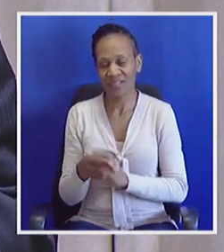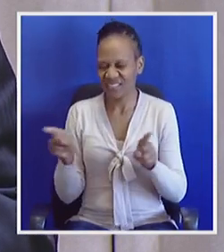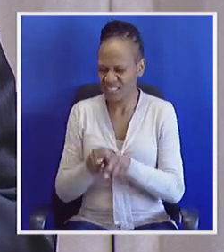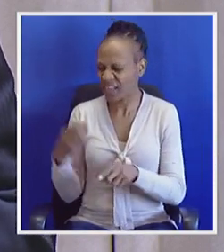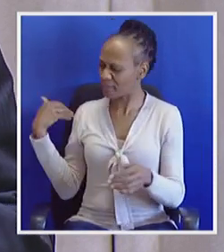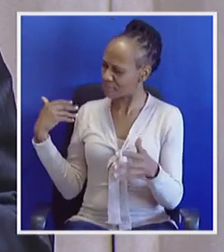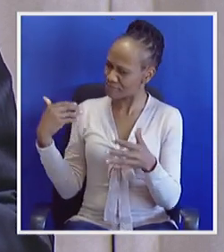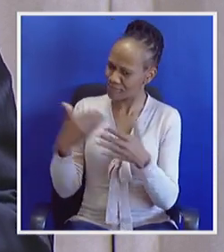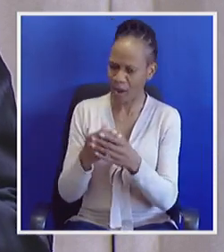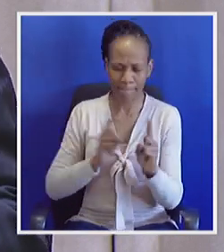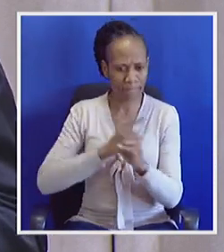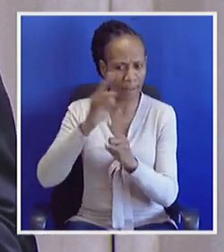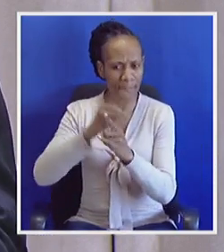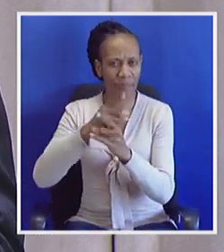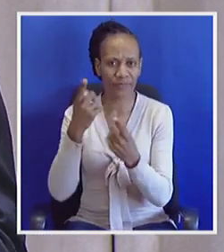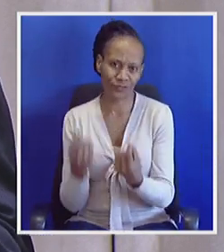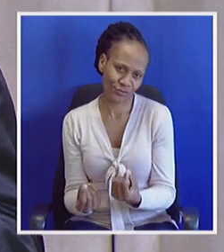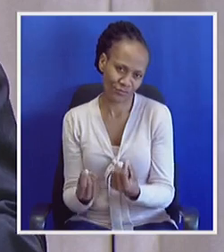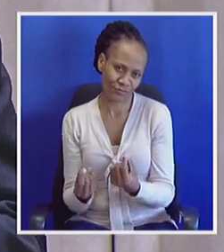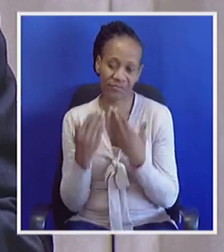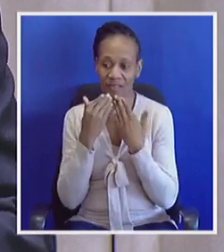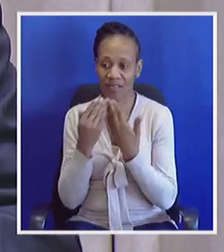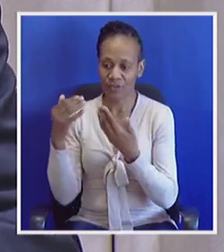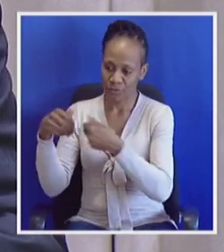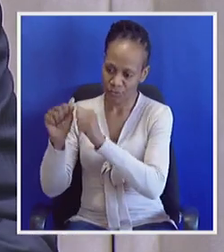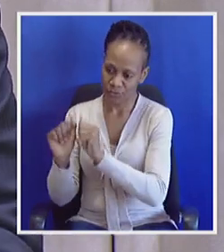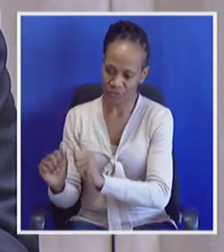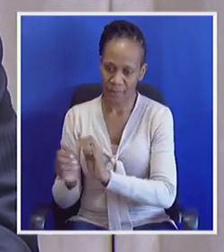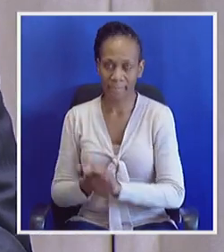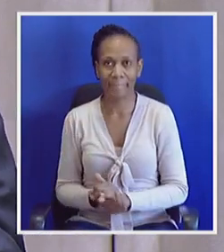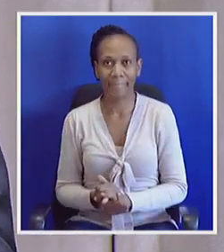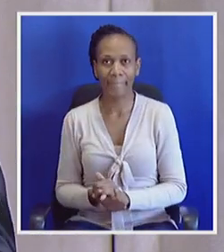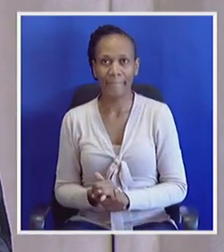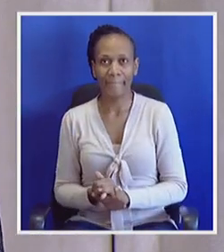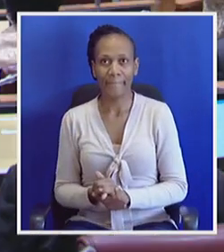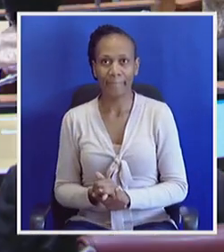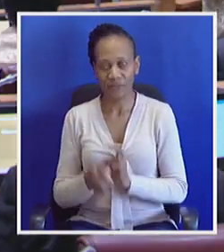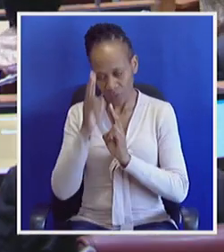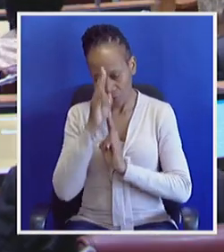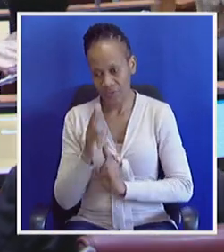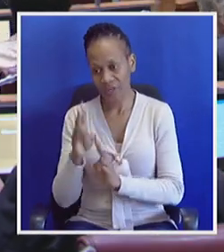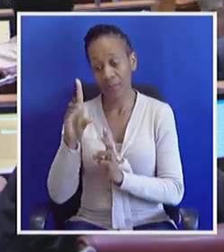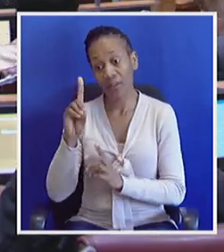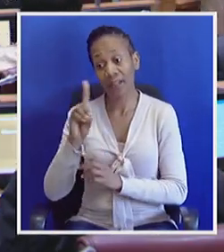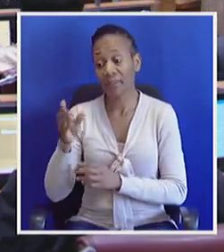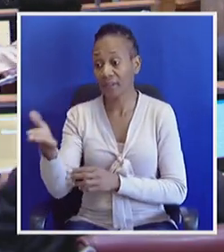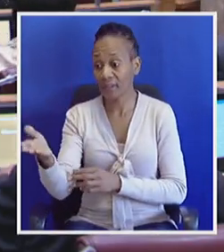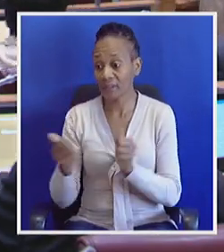always sought to do. Thank you, Chairperson. Thank you, Deputy President. The Honorable Dlamini, your